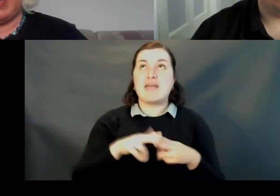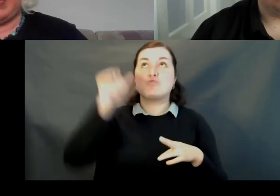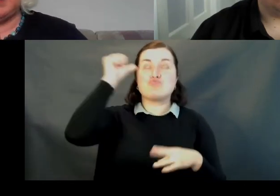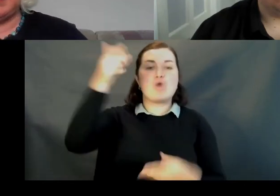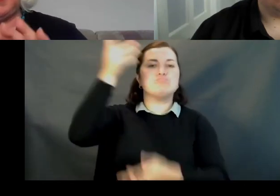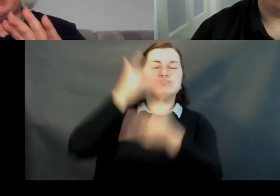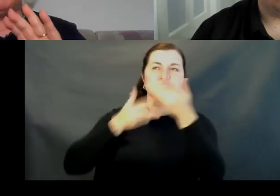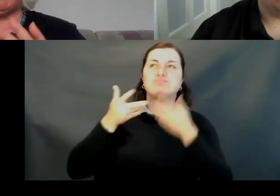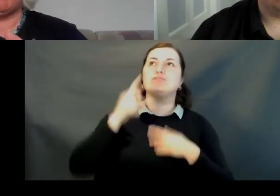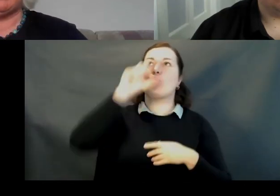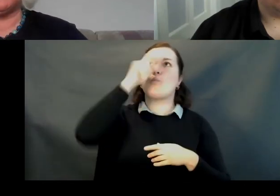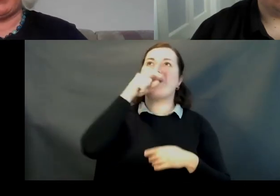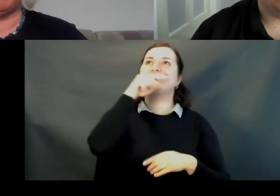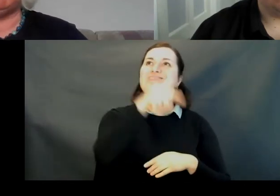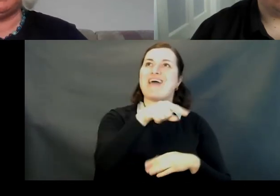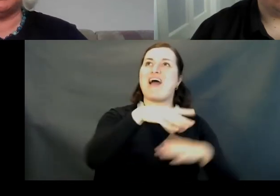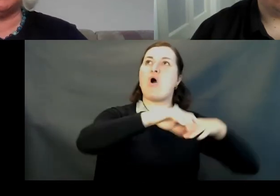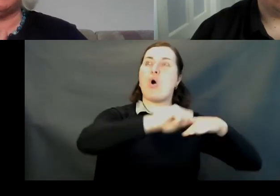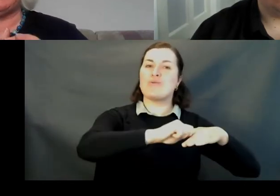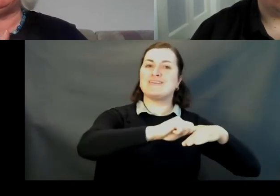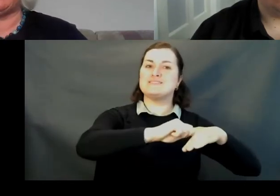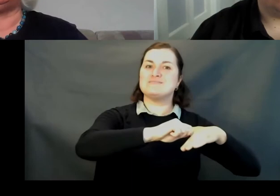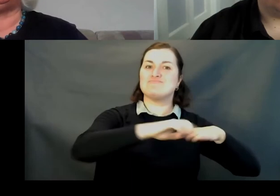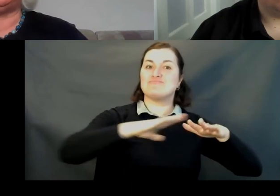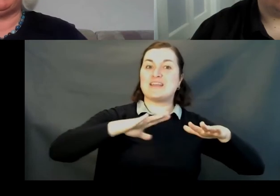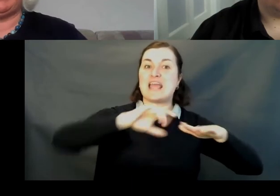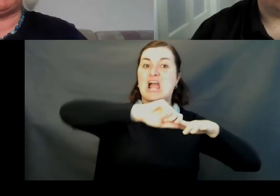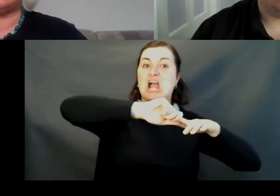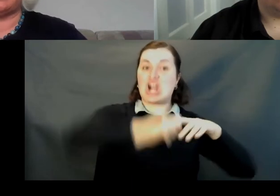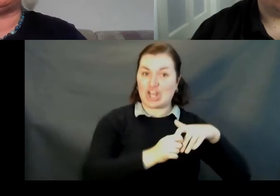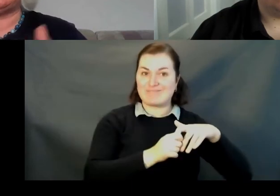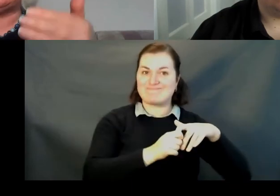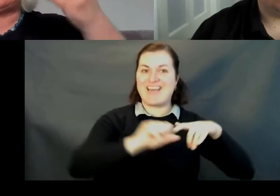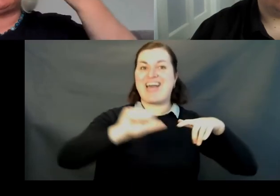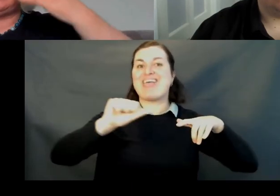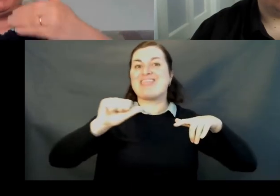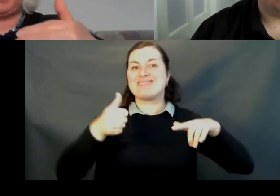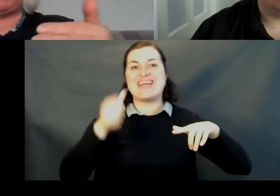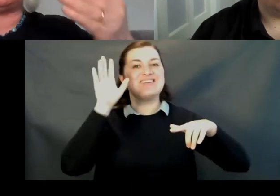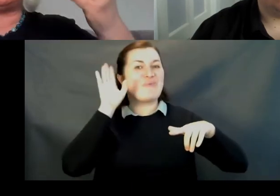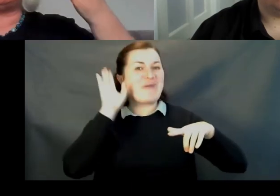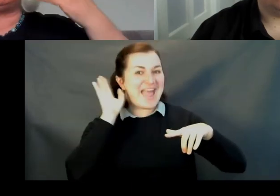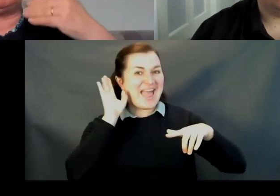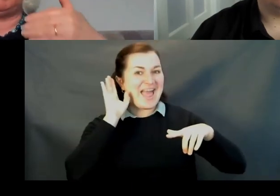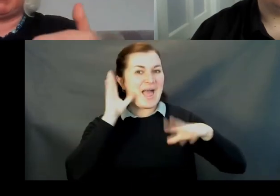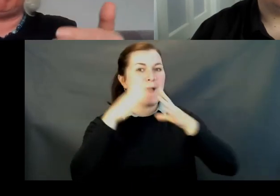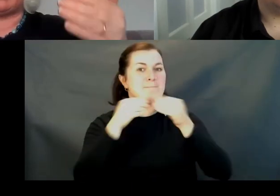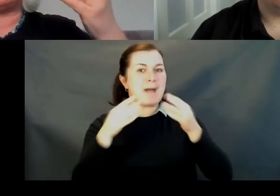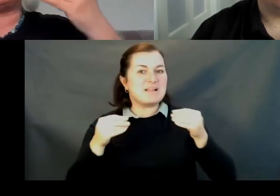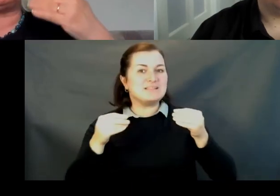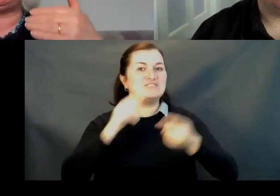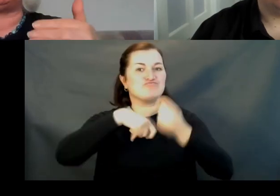hold of her hand and they're about to crack her fingers, and then you hear that sound, it suddenly becomes